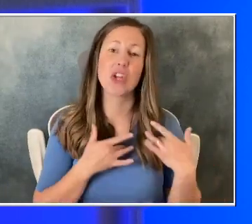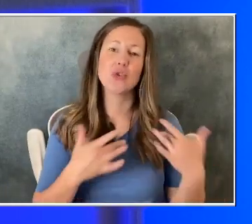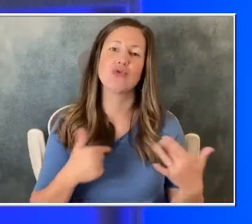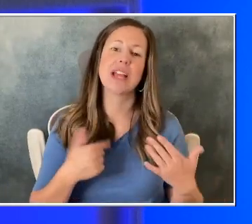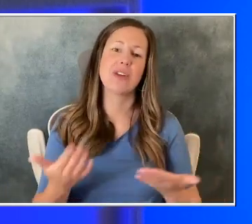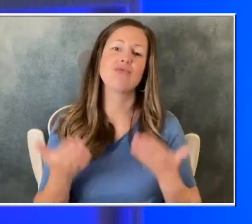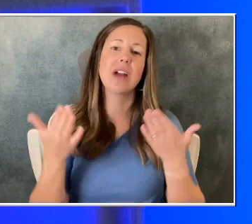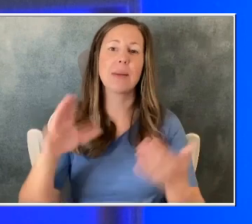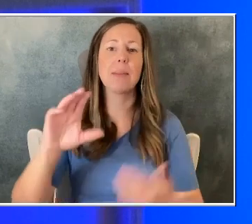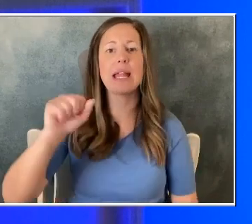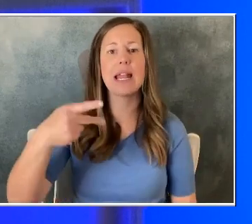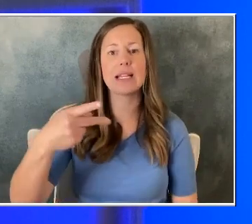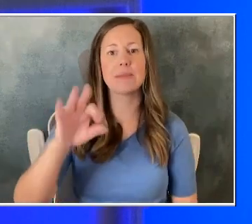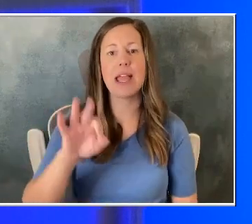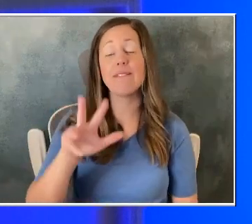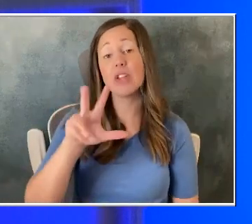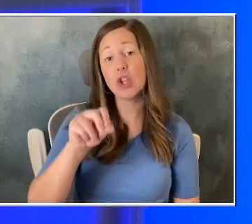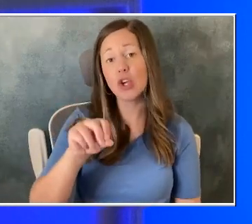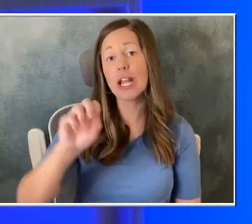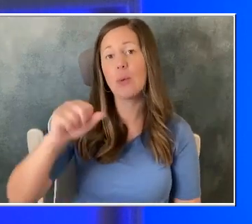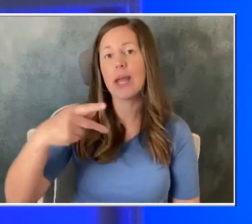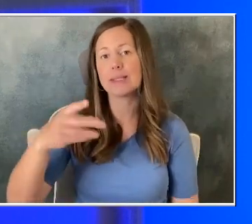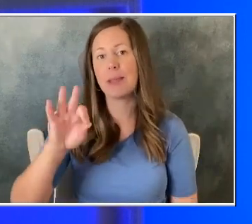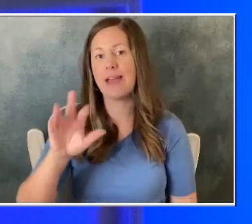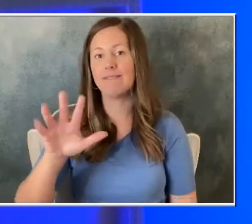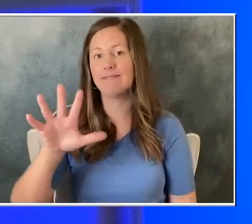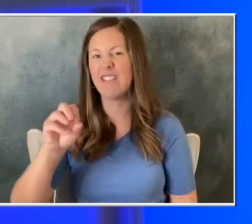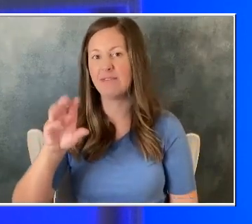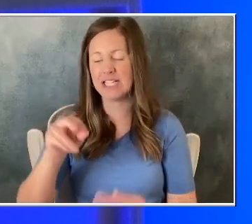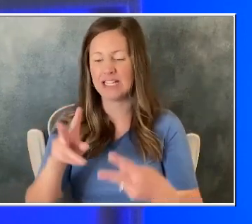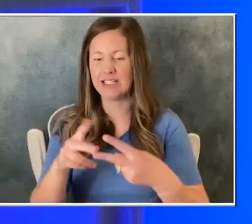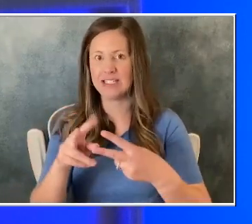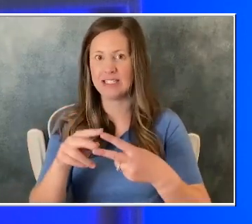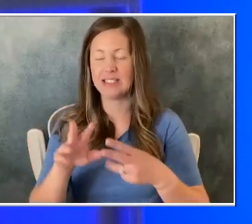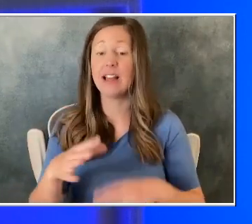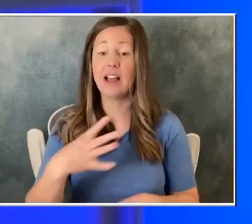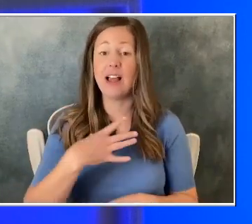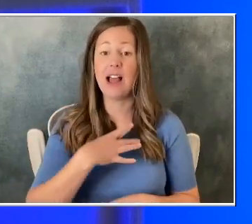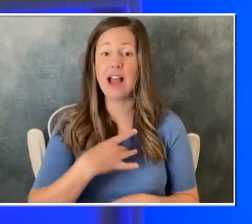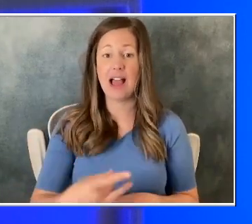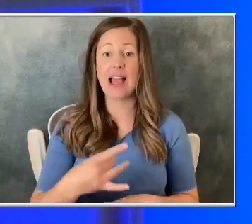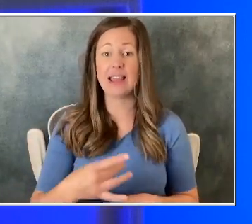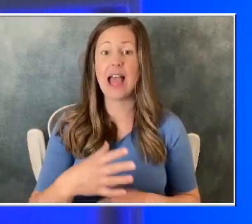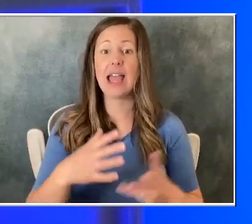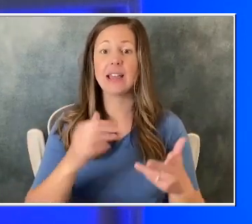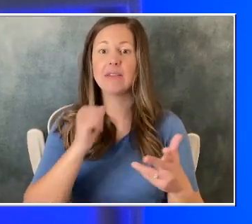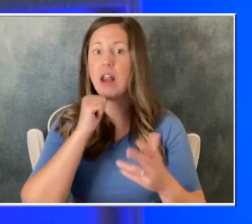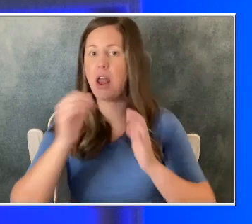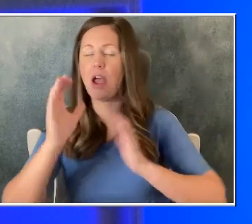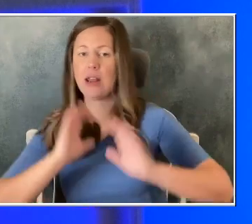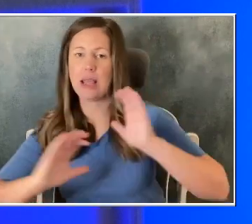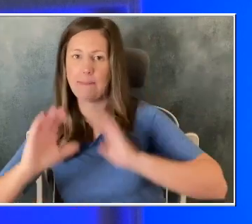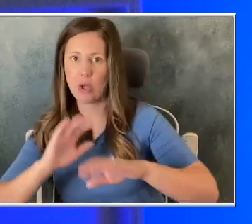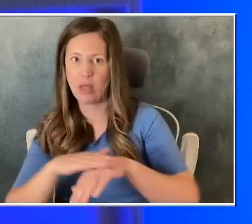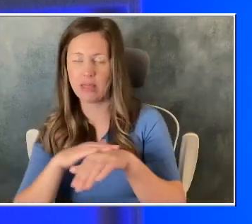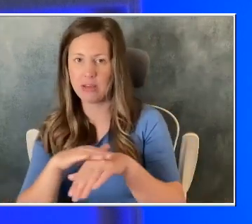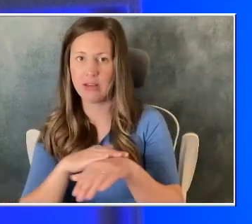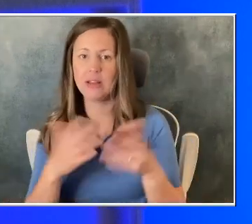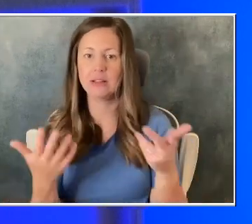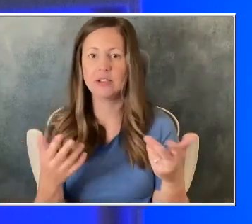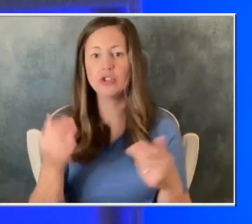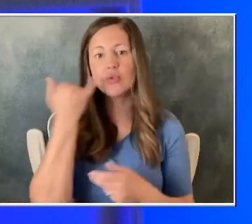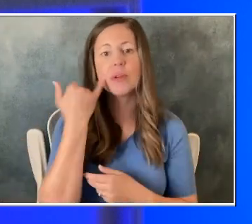SPF 30 or 50. I like the physical sunblocks, the non-chemical sunblocks. So it used to be if you wanted to get something